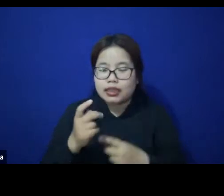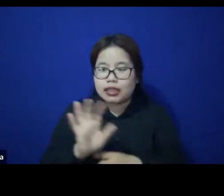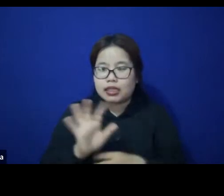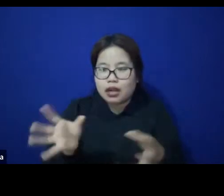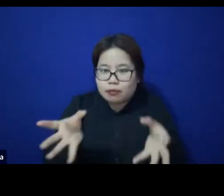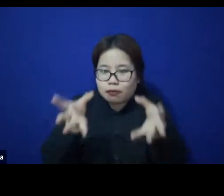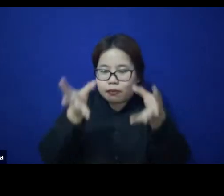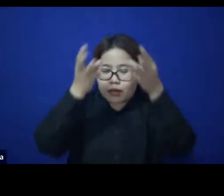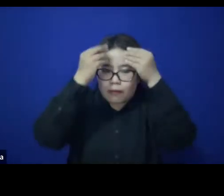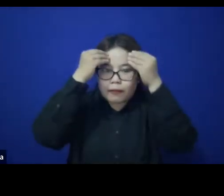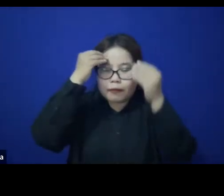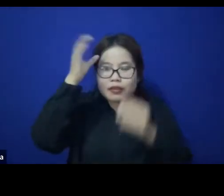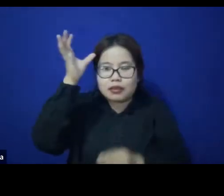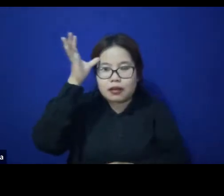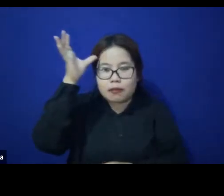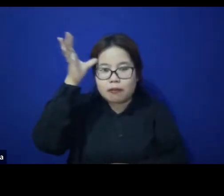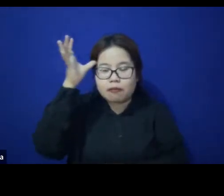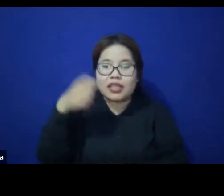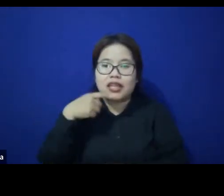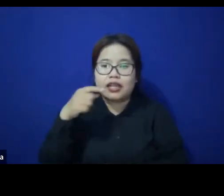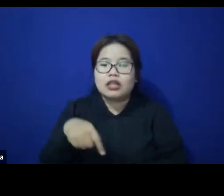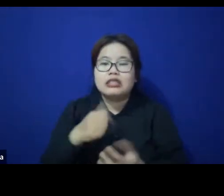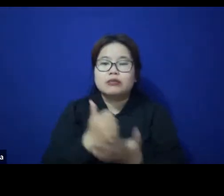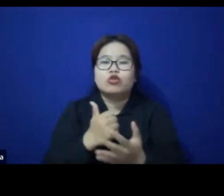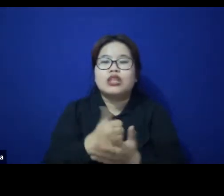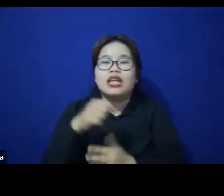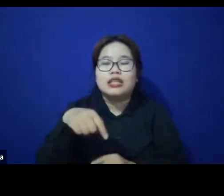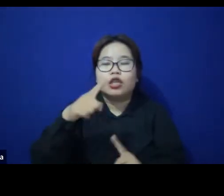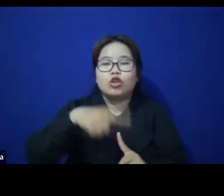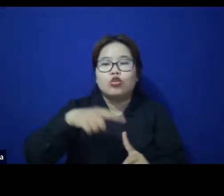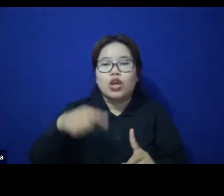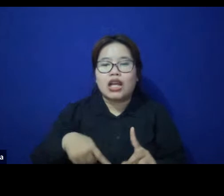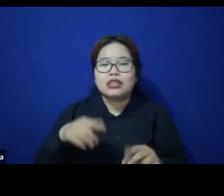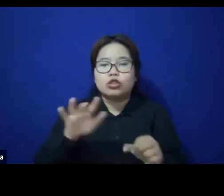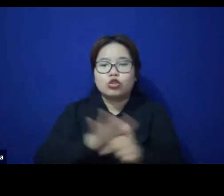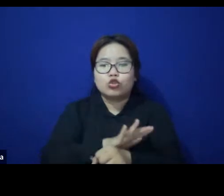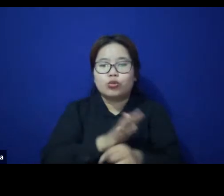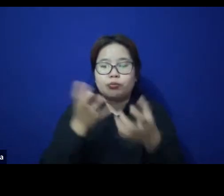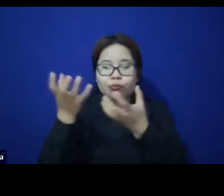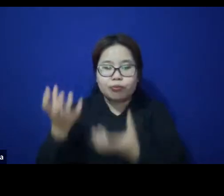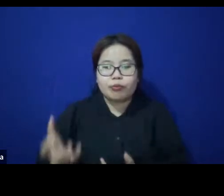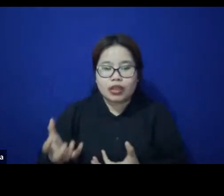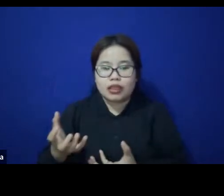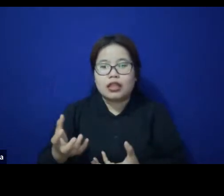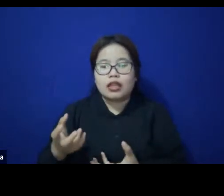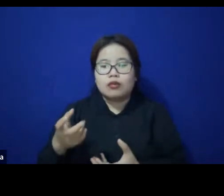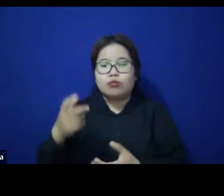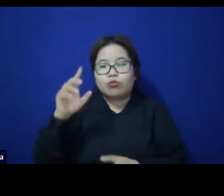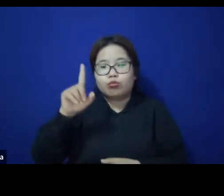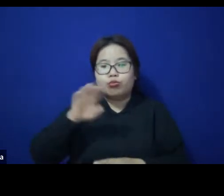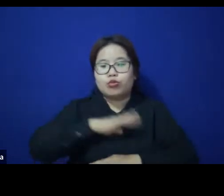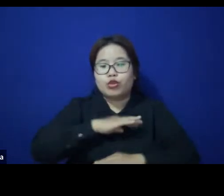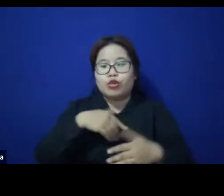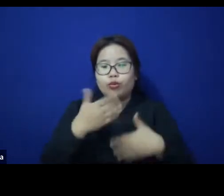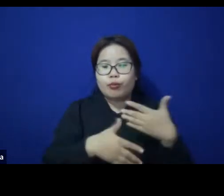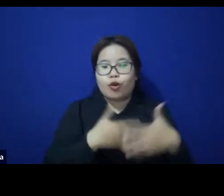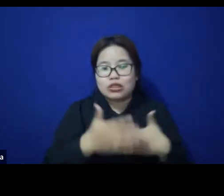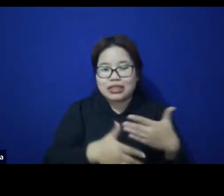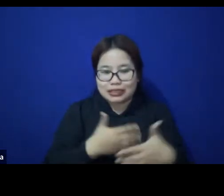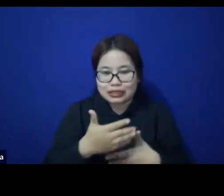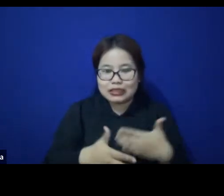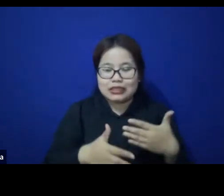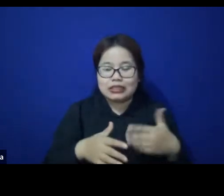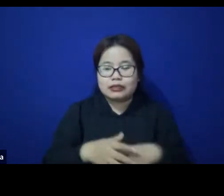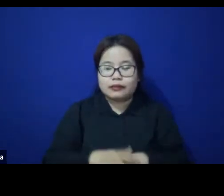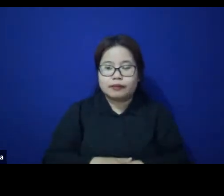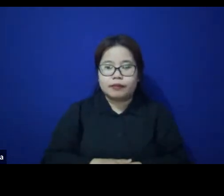for her and quite a traumatic process for her to have her teeth brushed. Furthermore, some